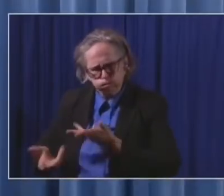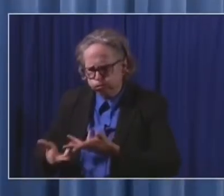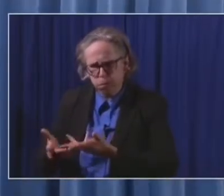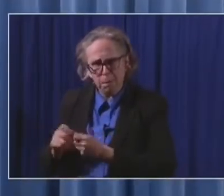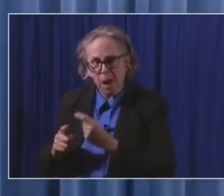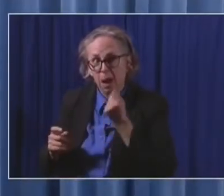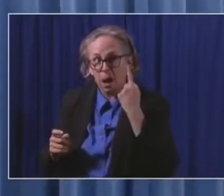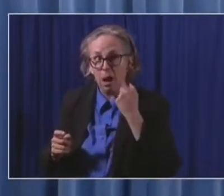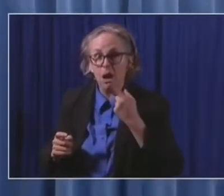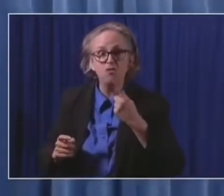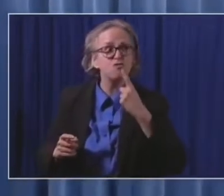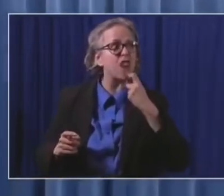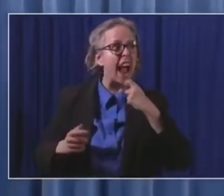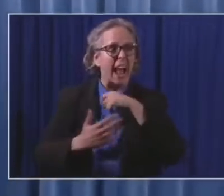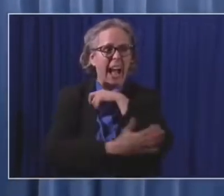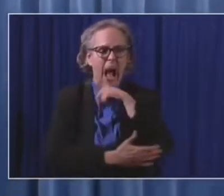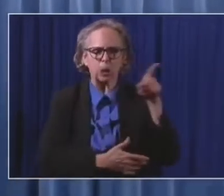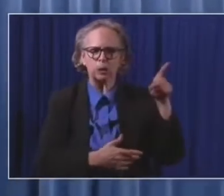very low level,